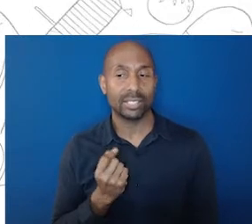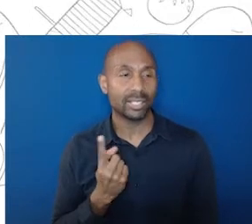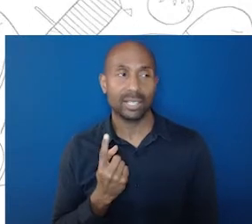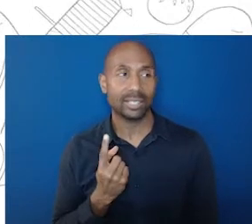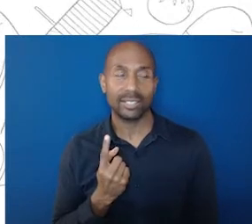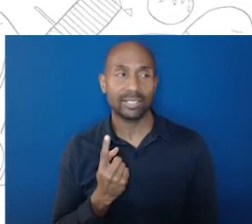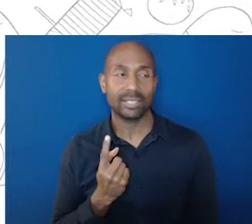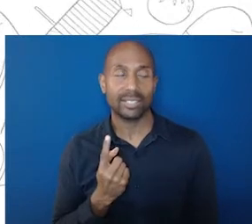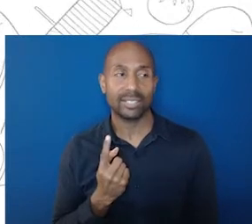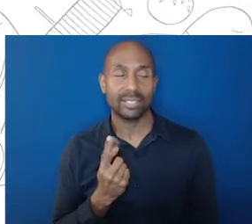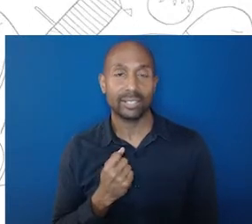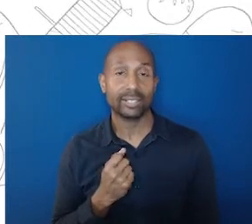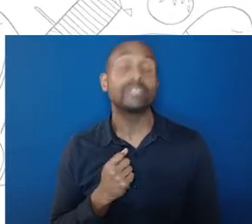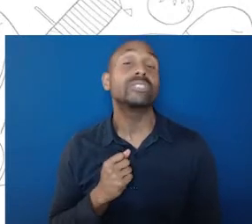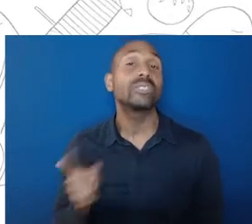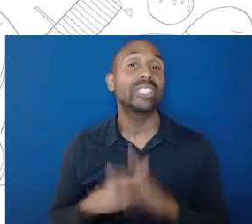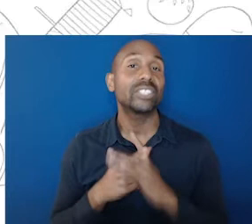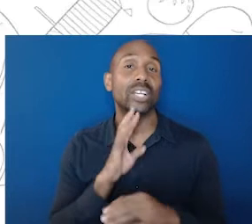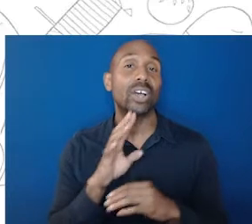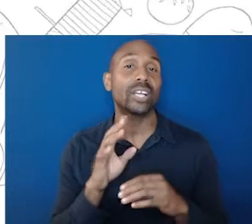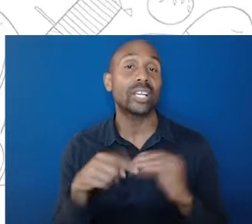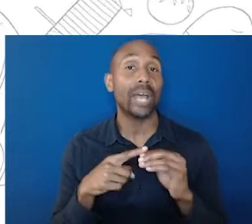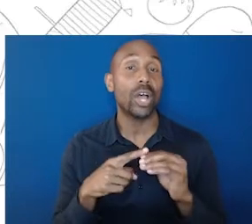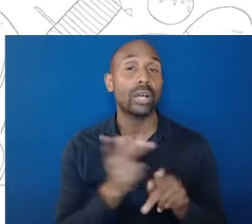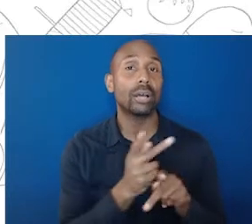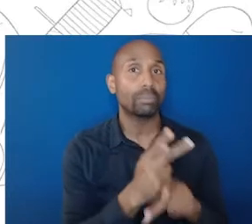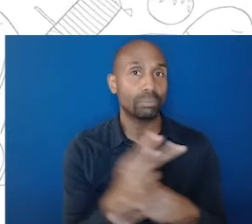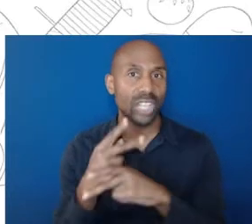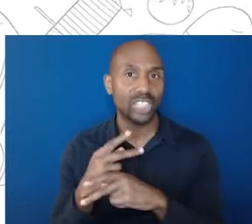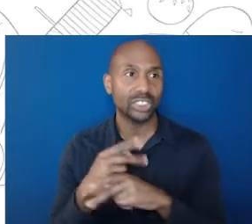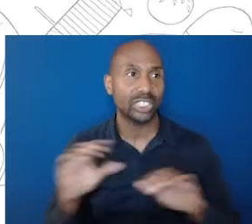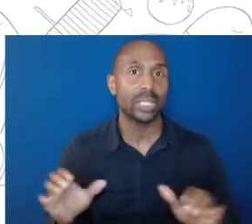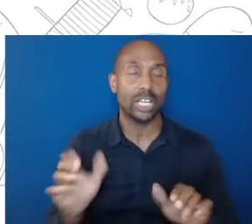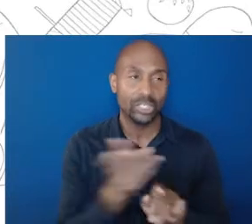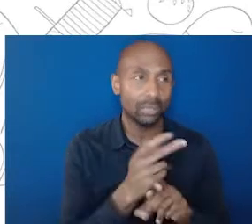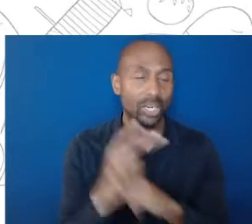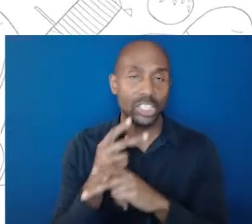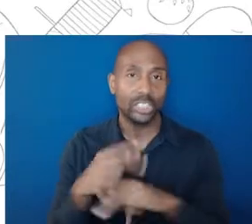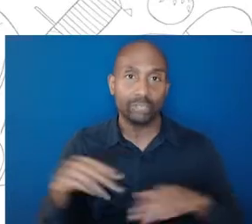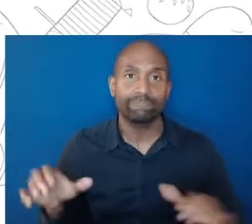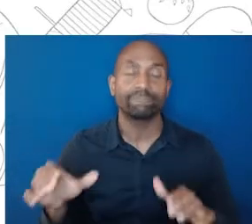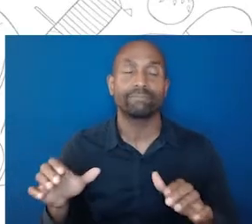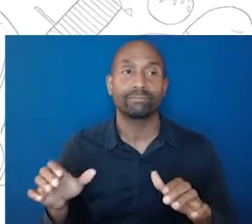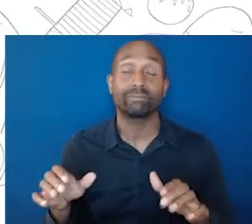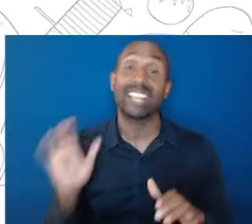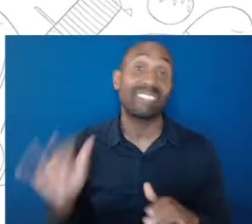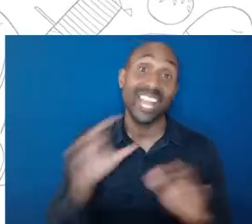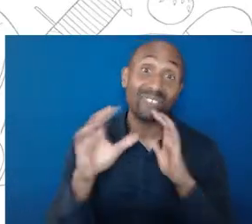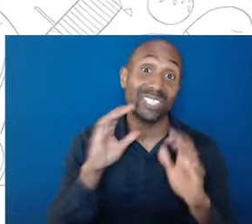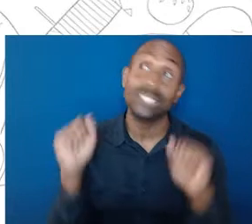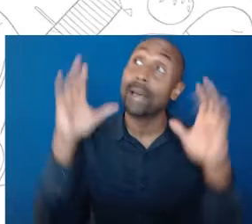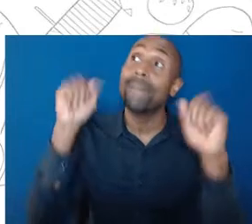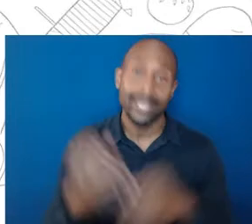get it. And so he started talking to me about production. And we had this amazing conversation. And I learned